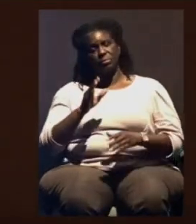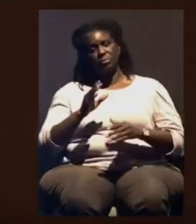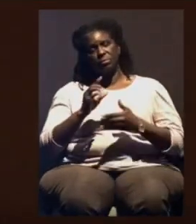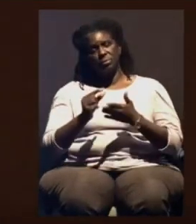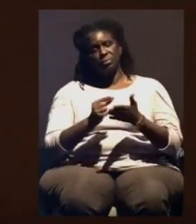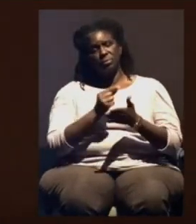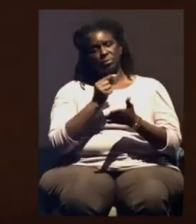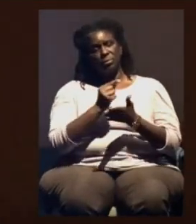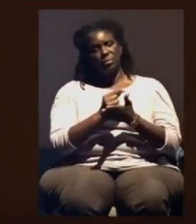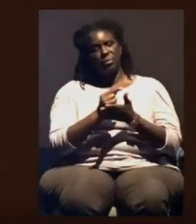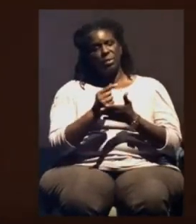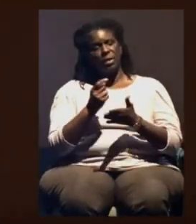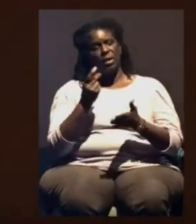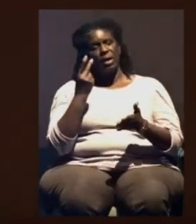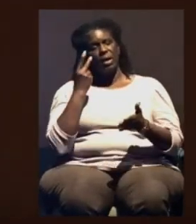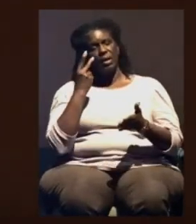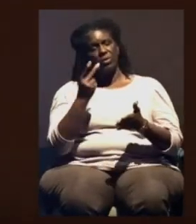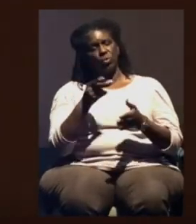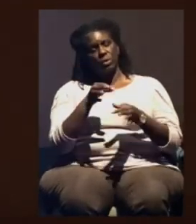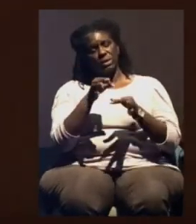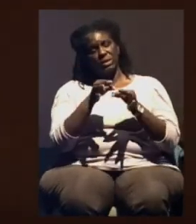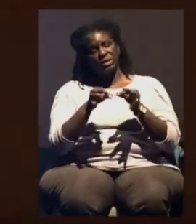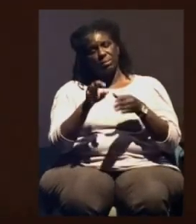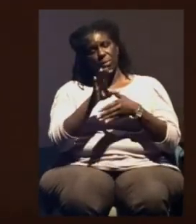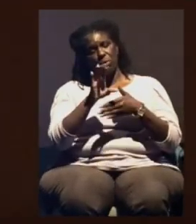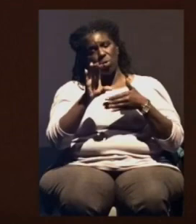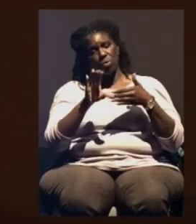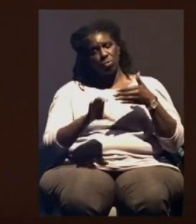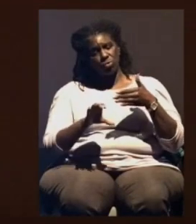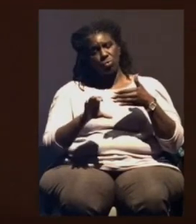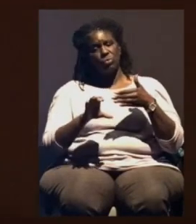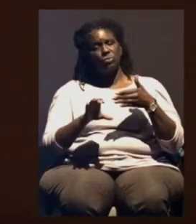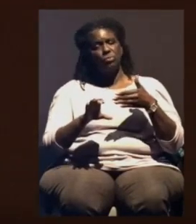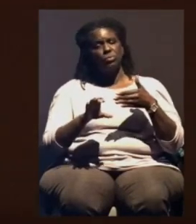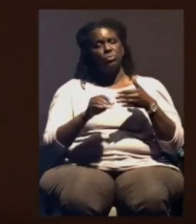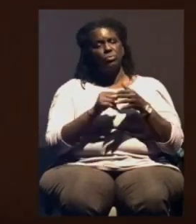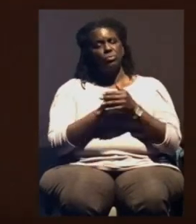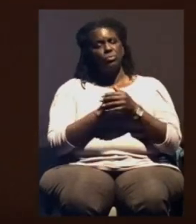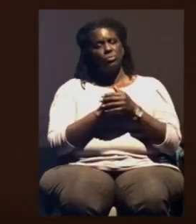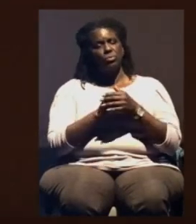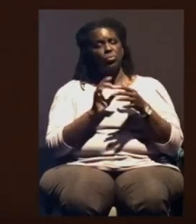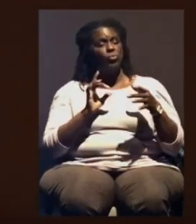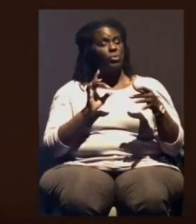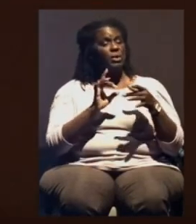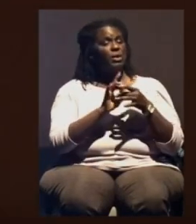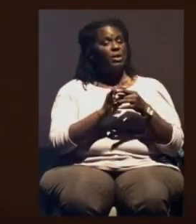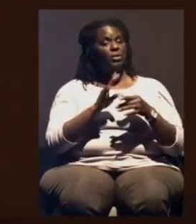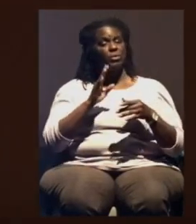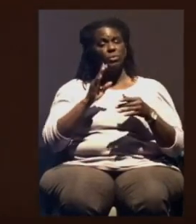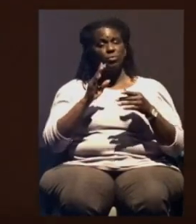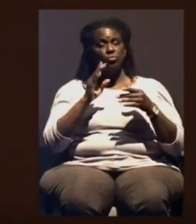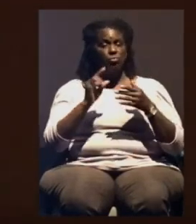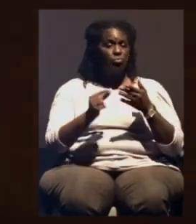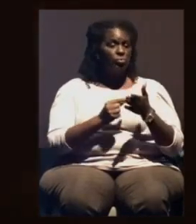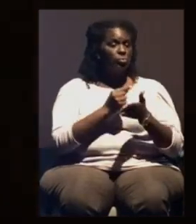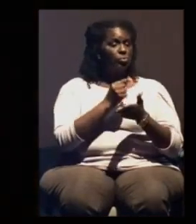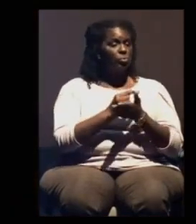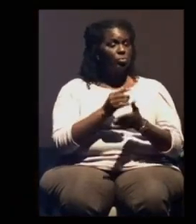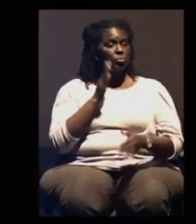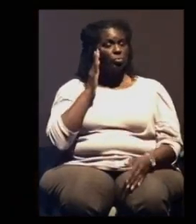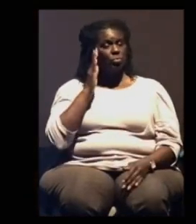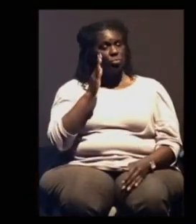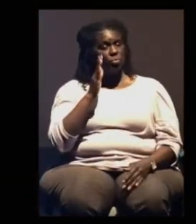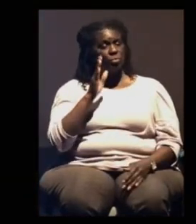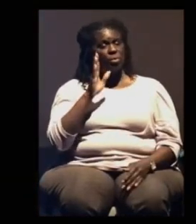there are some very simple conclusions that can be drawn, and I think they approach a limit of zero